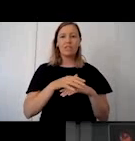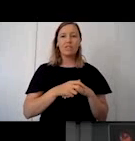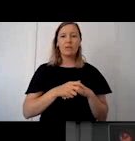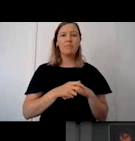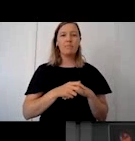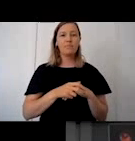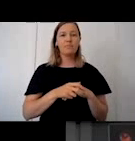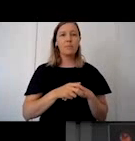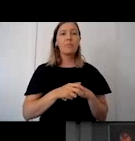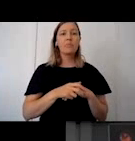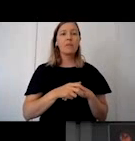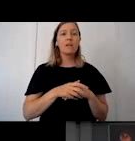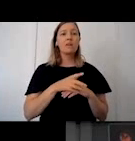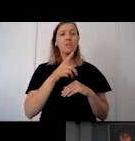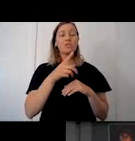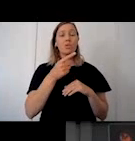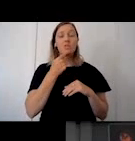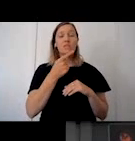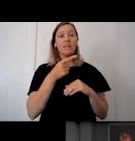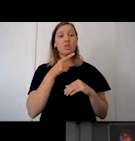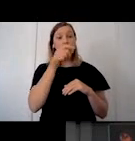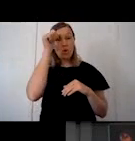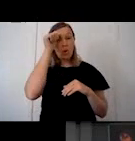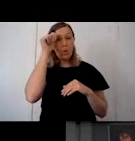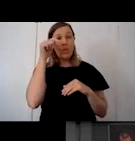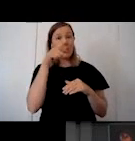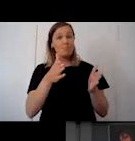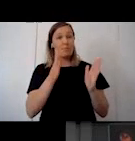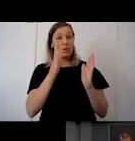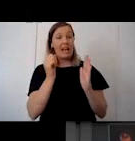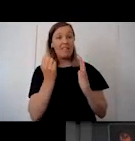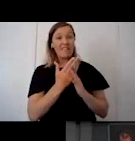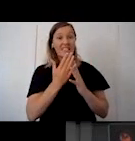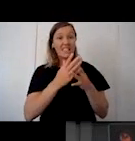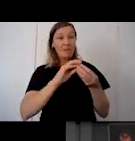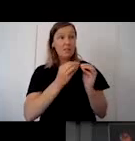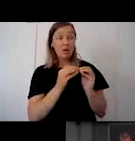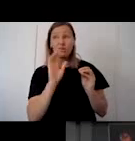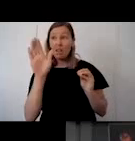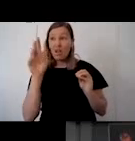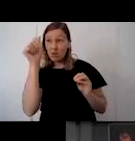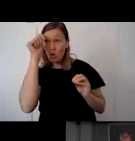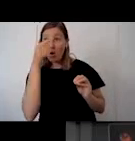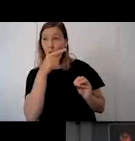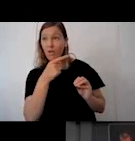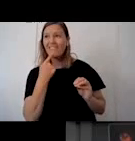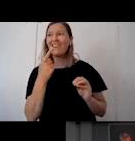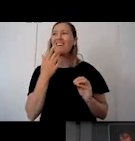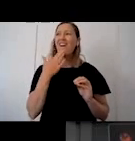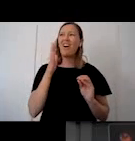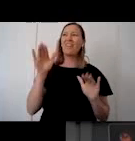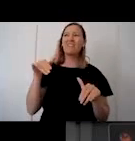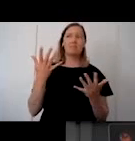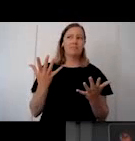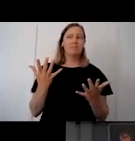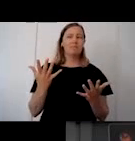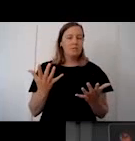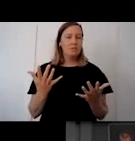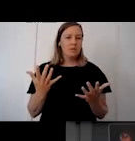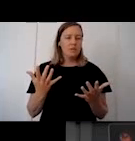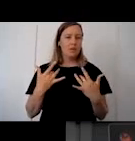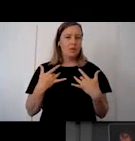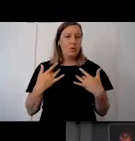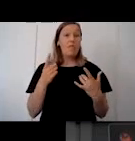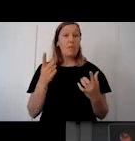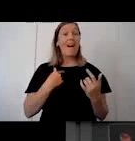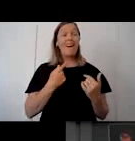said, did you know the so-and-so building has got accessibility problems? They'd like say, thanks very much, call us when you got a story. But when